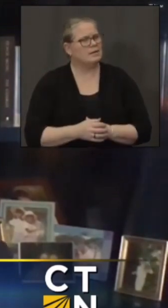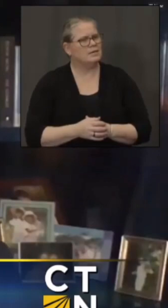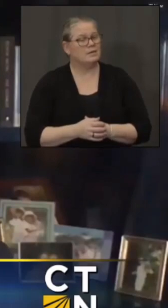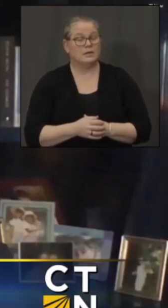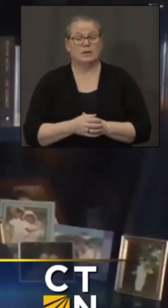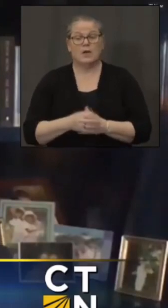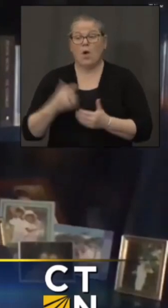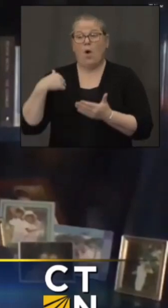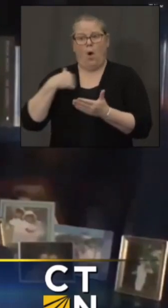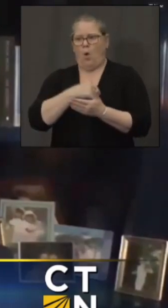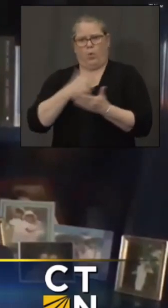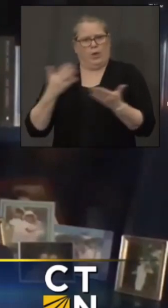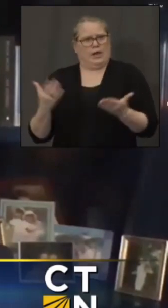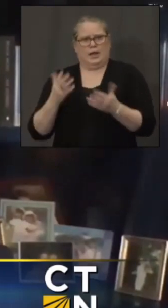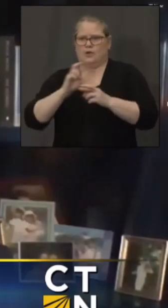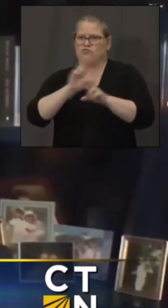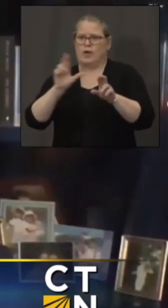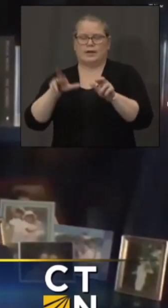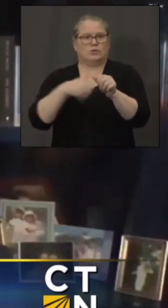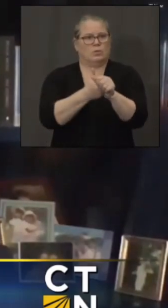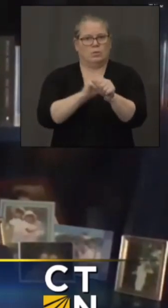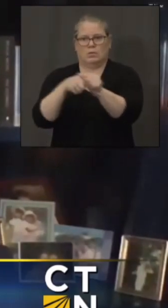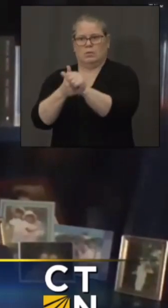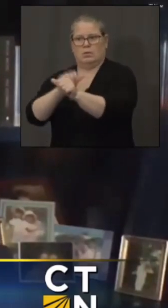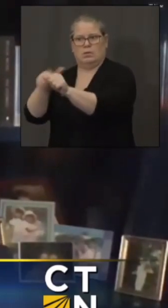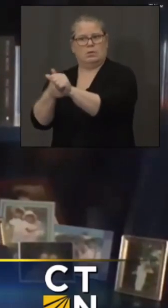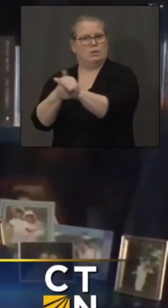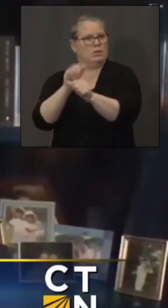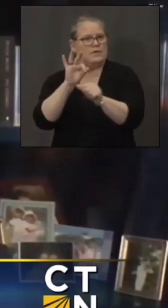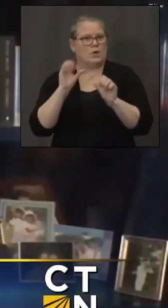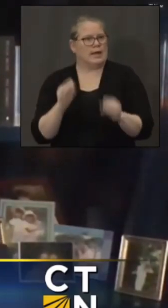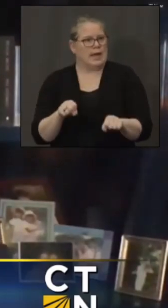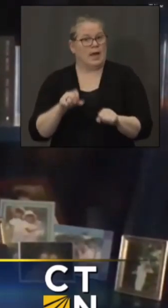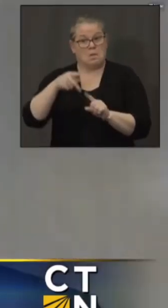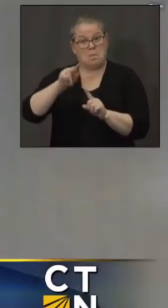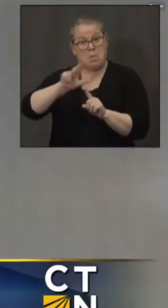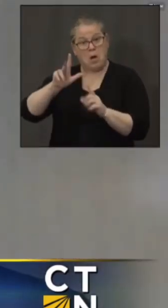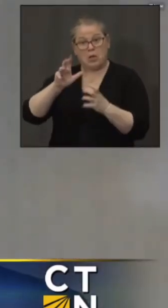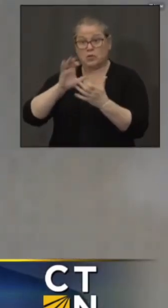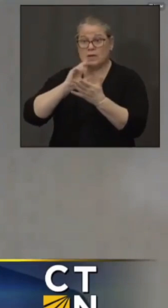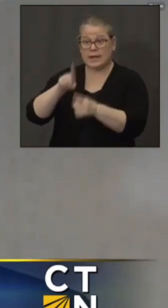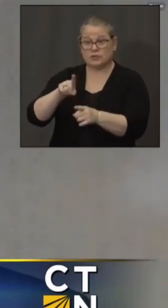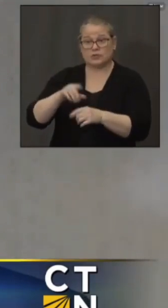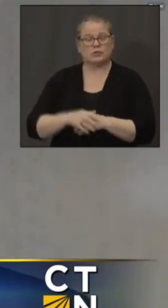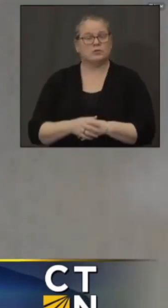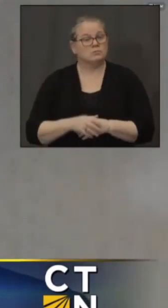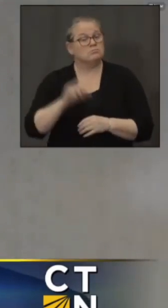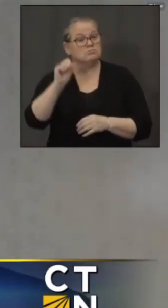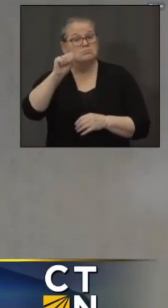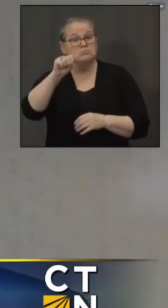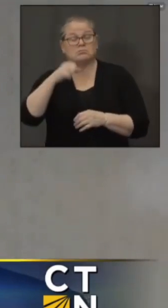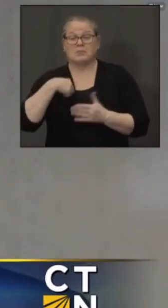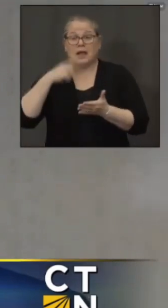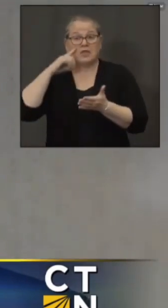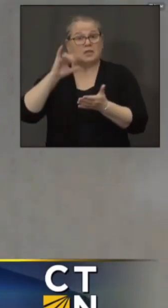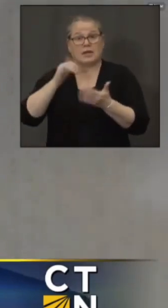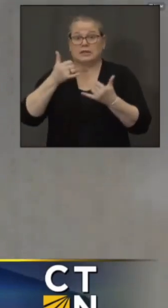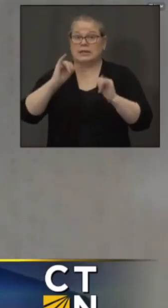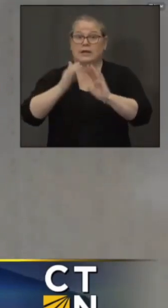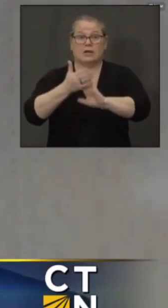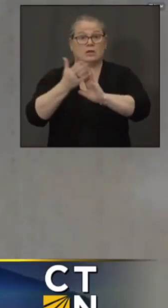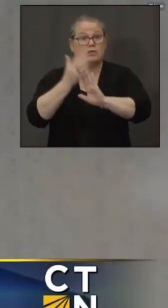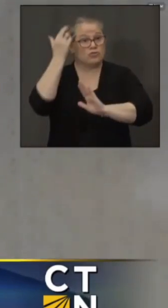the local any chance we can. But Paul, do you want to run with that? Yeah, I think the comment I made is still current and